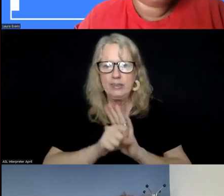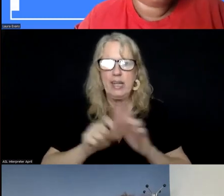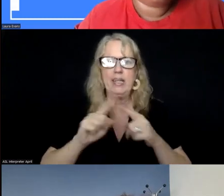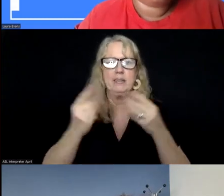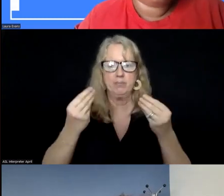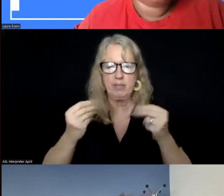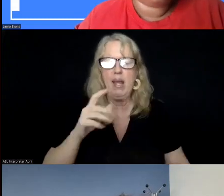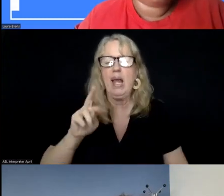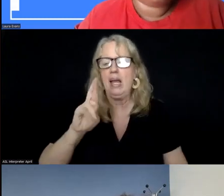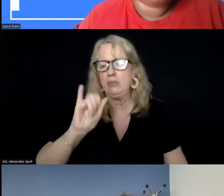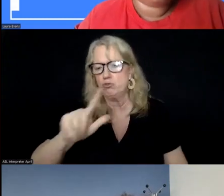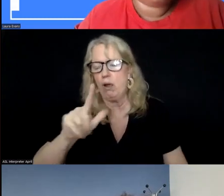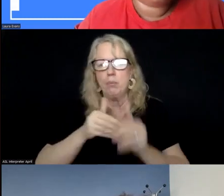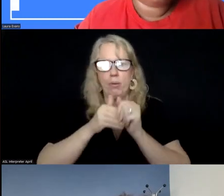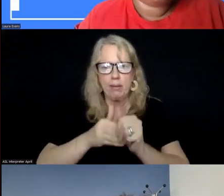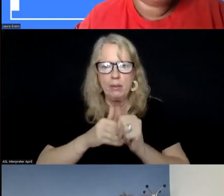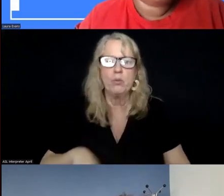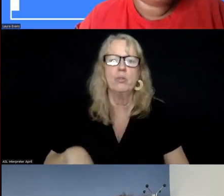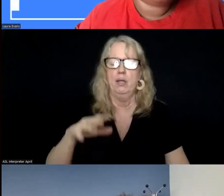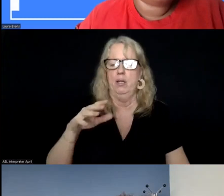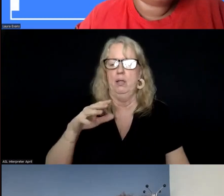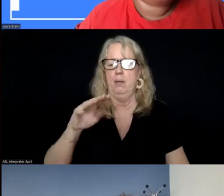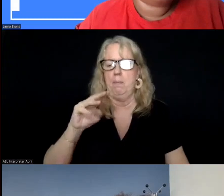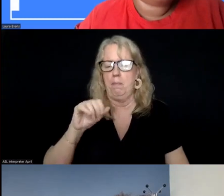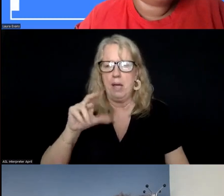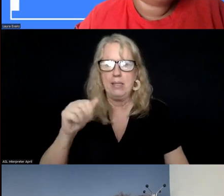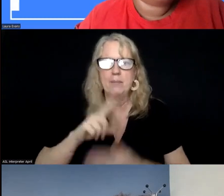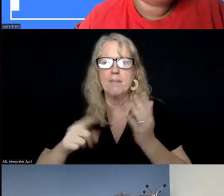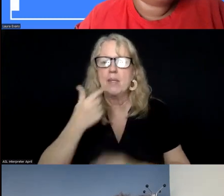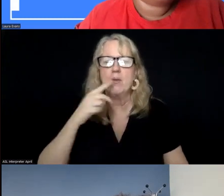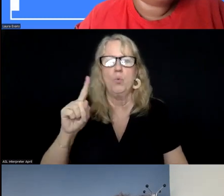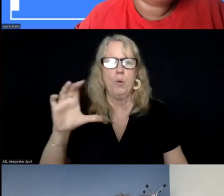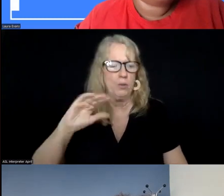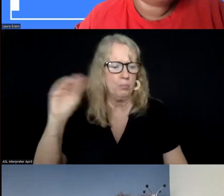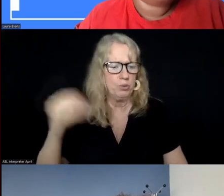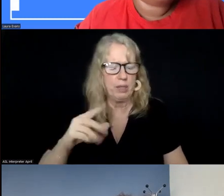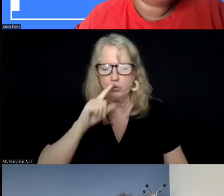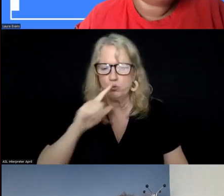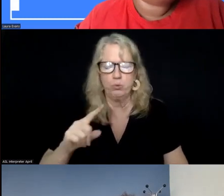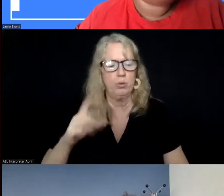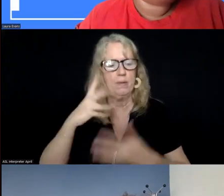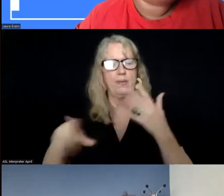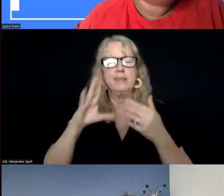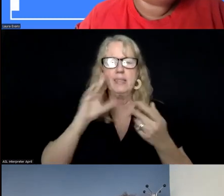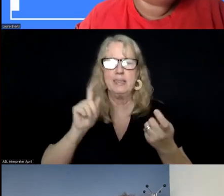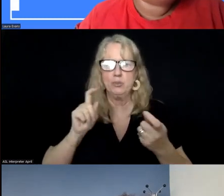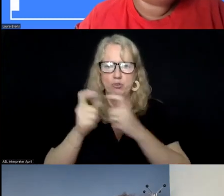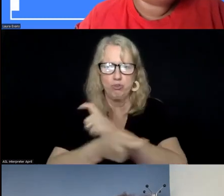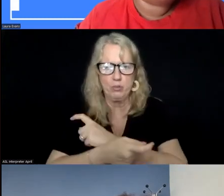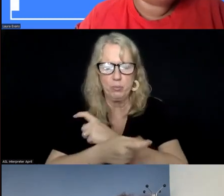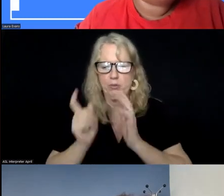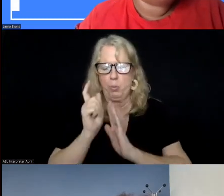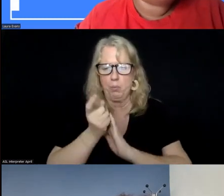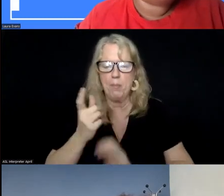tribal leaders. What Monica was saying was 100% true, which is that this is a transformational moment. And